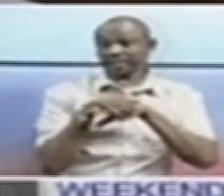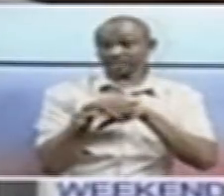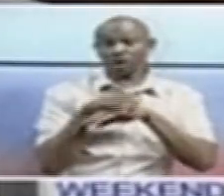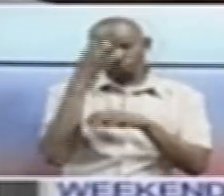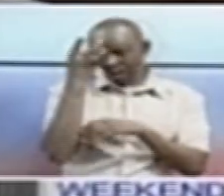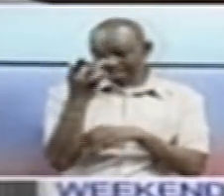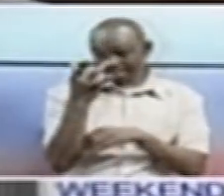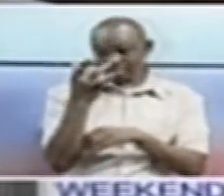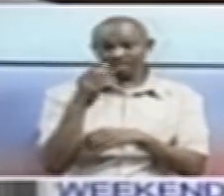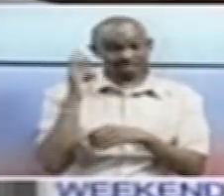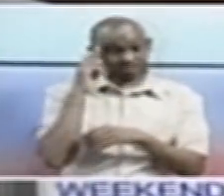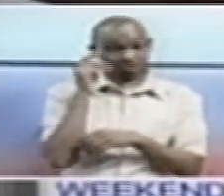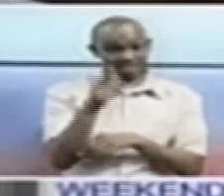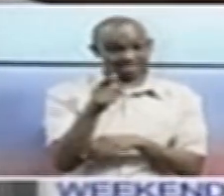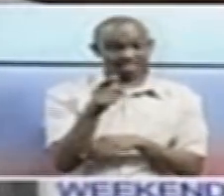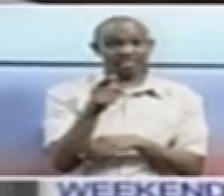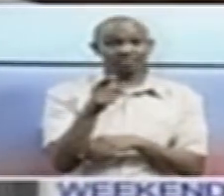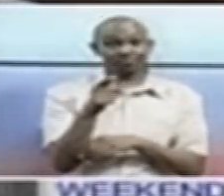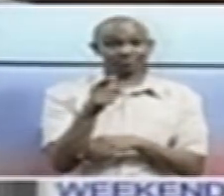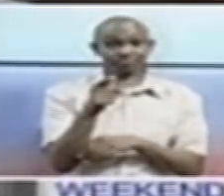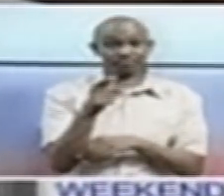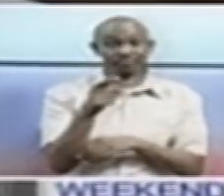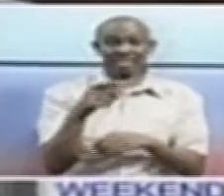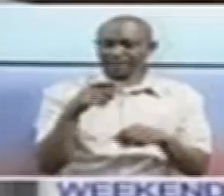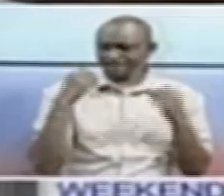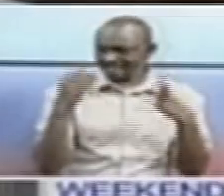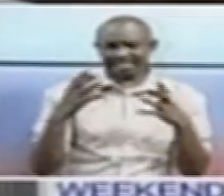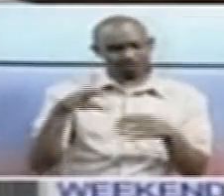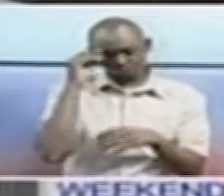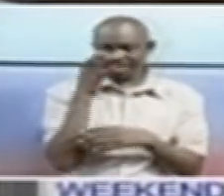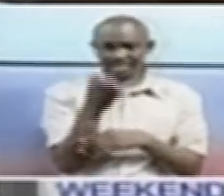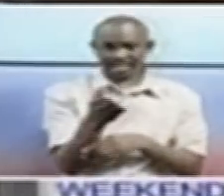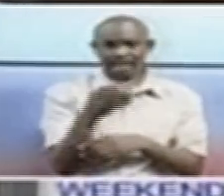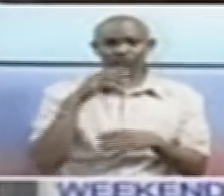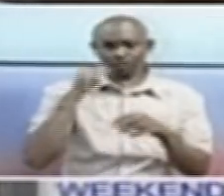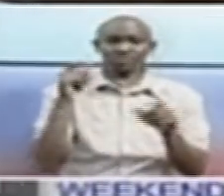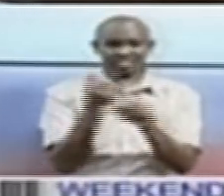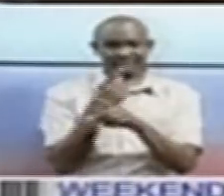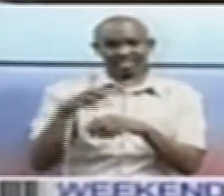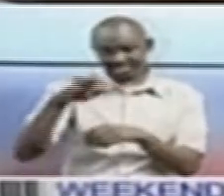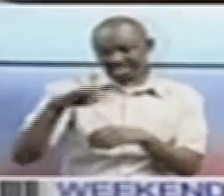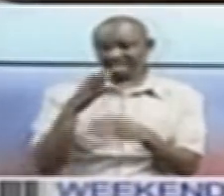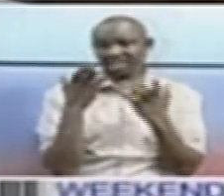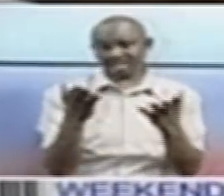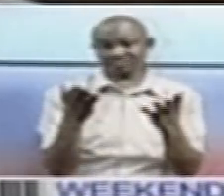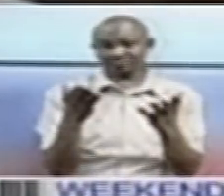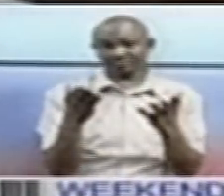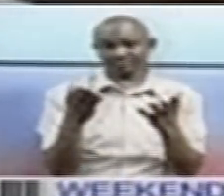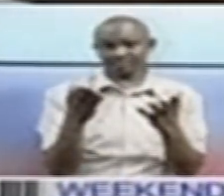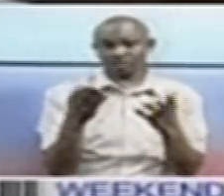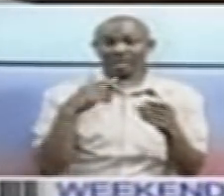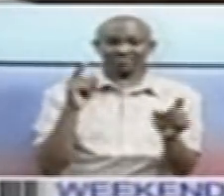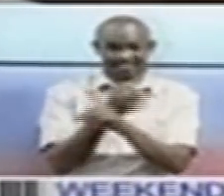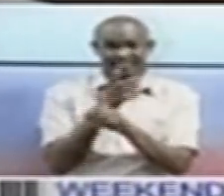Na sababu kuu ni kwamba wanafunzi wetu wengi wanatoka eneo hii ya mjini,